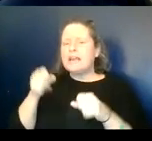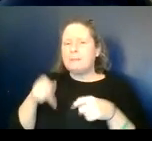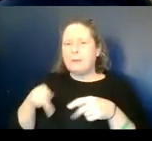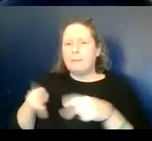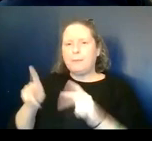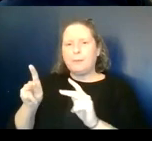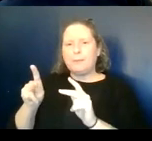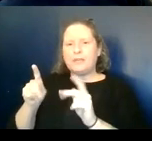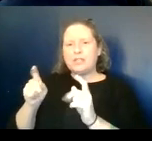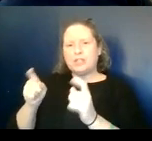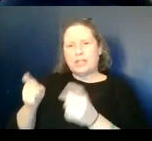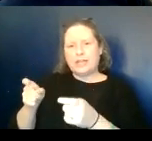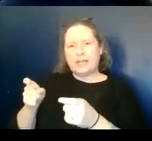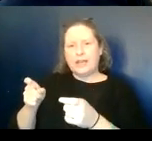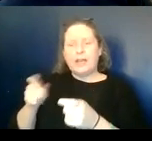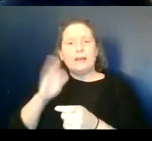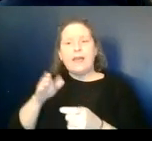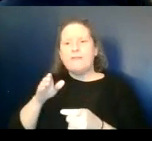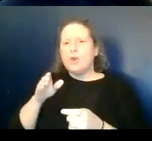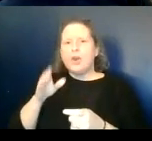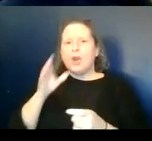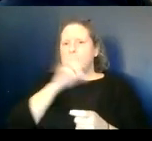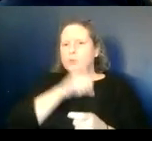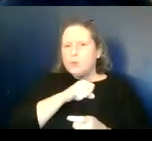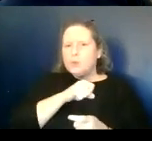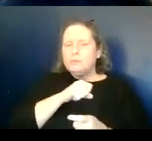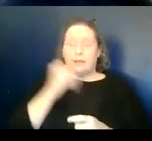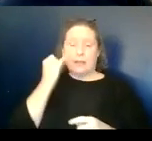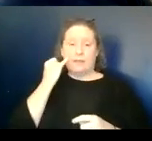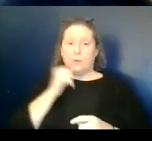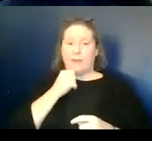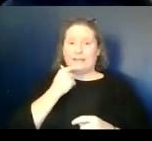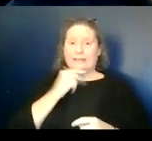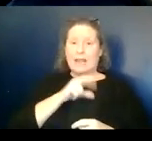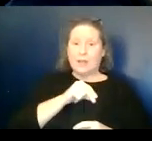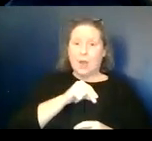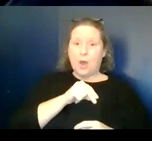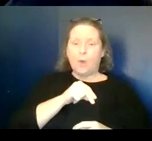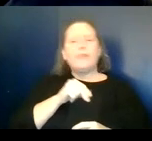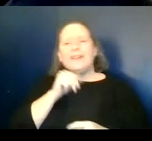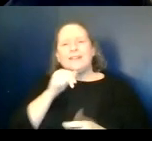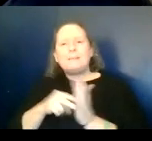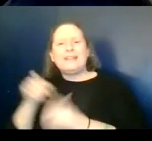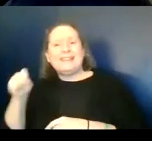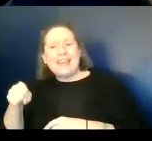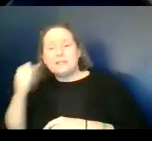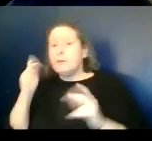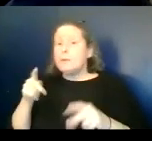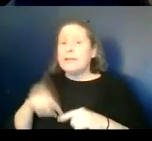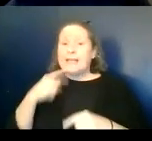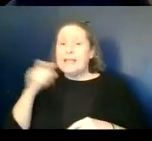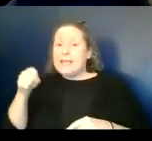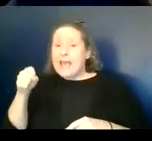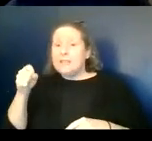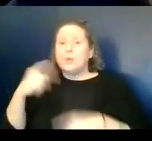implied, and the absence of a no is not a yes. Okay, so if someone's not responding with words or yes, or sign language,